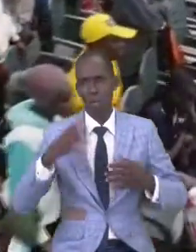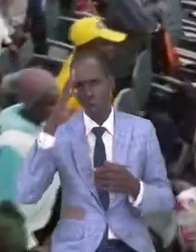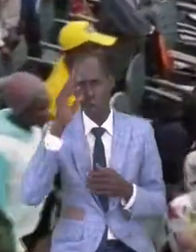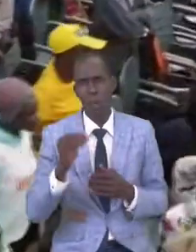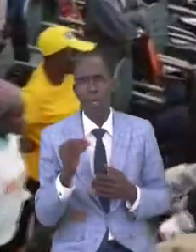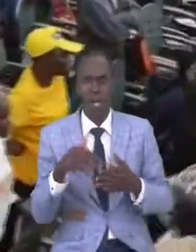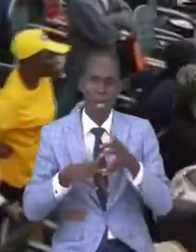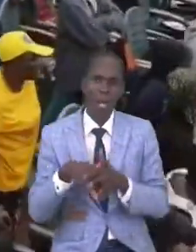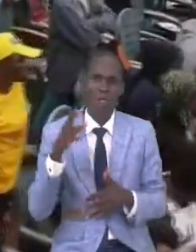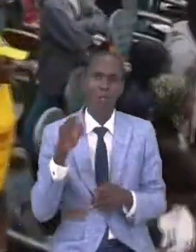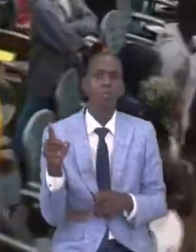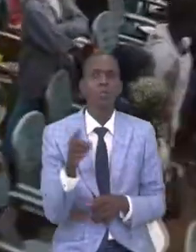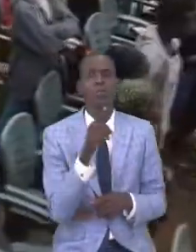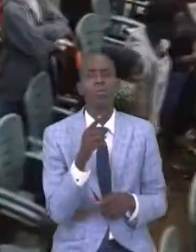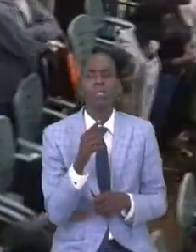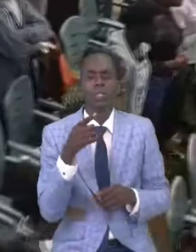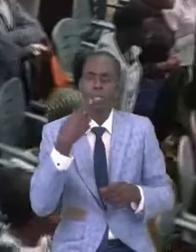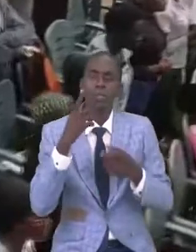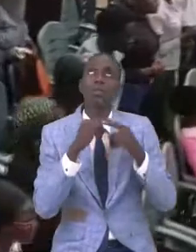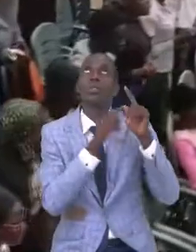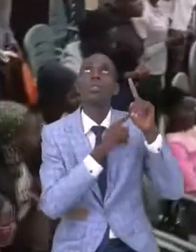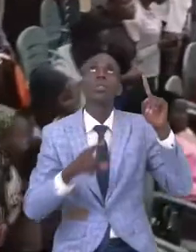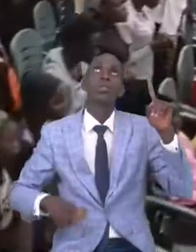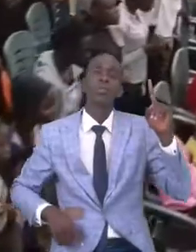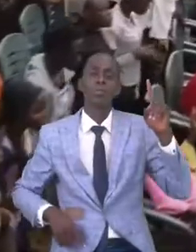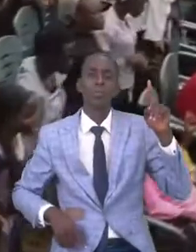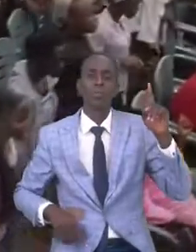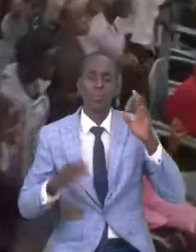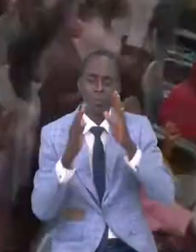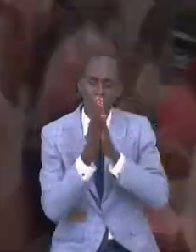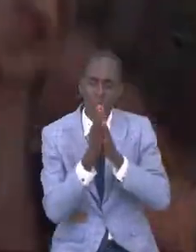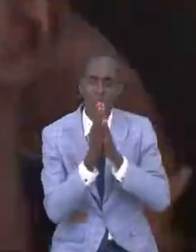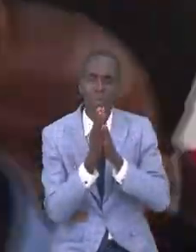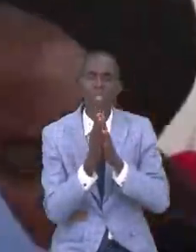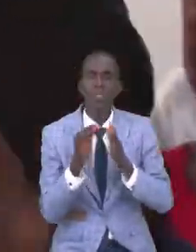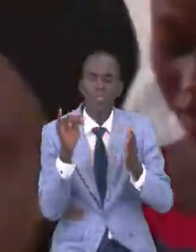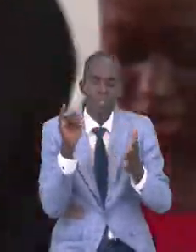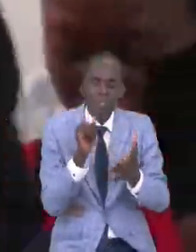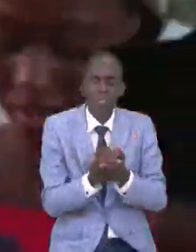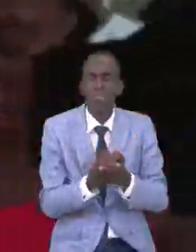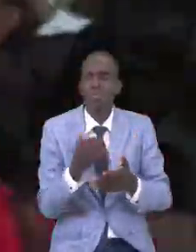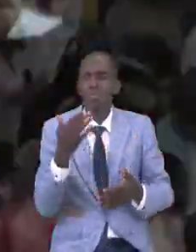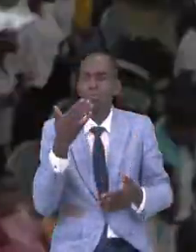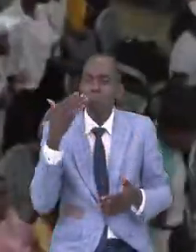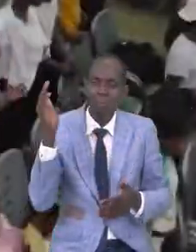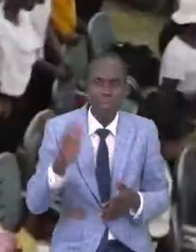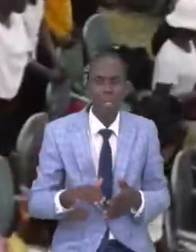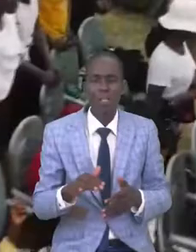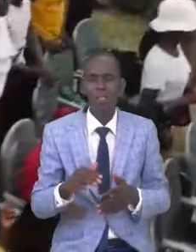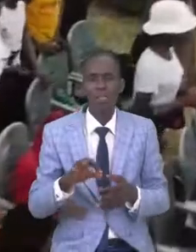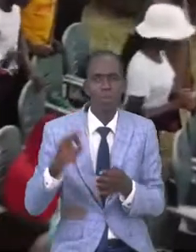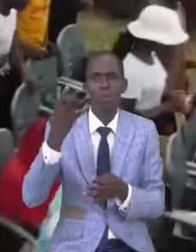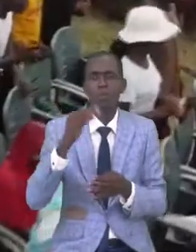you. Tell him that incorrigibility will keep